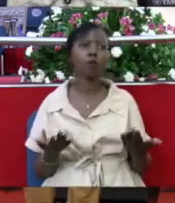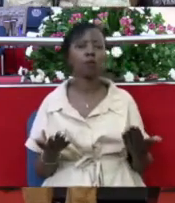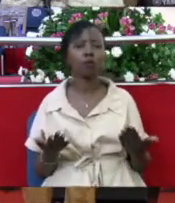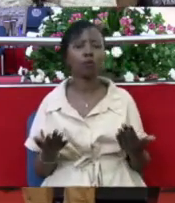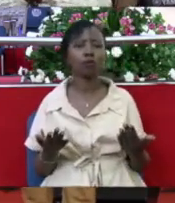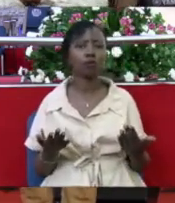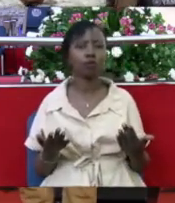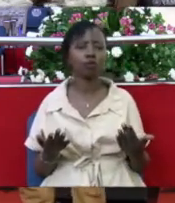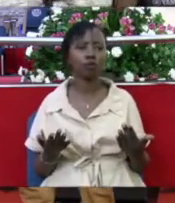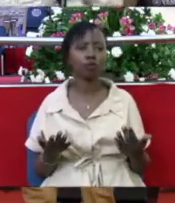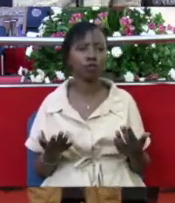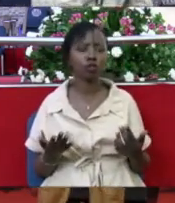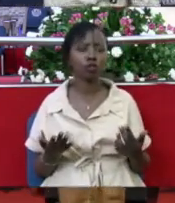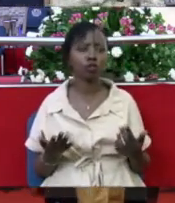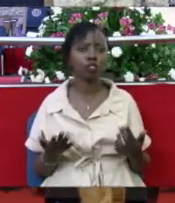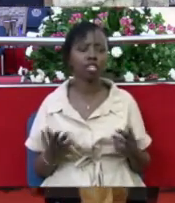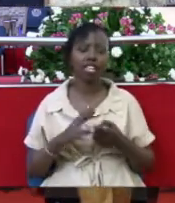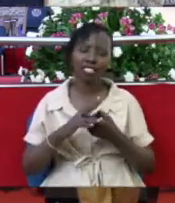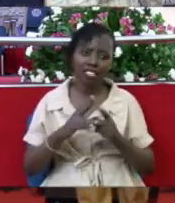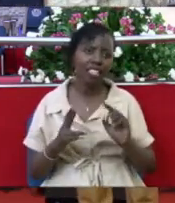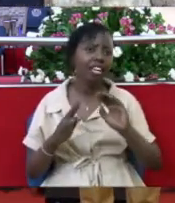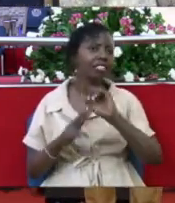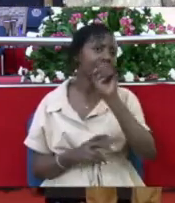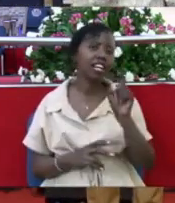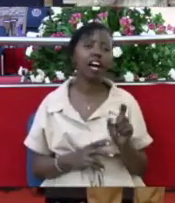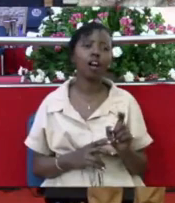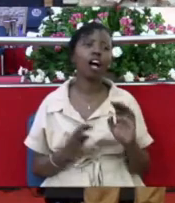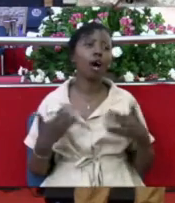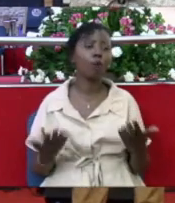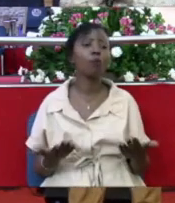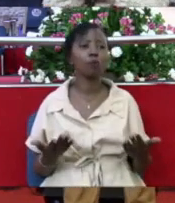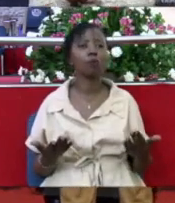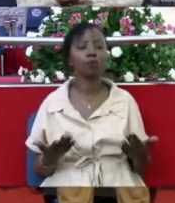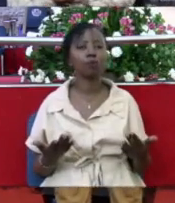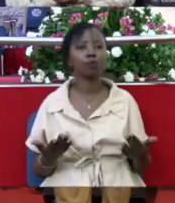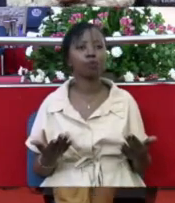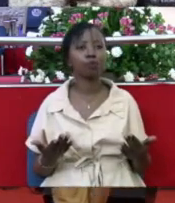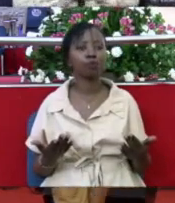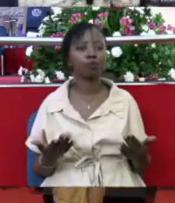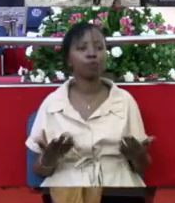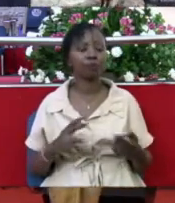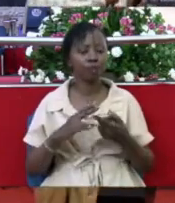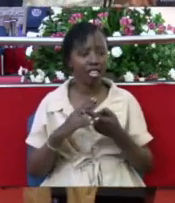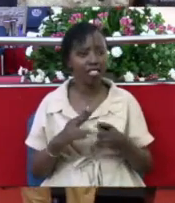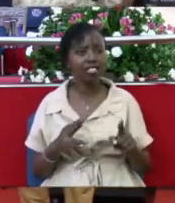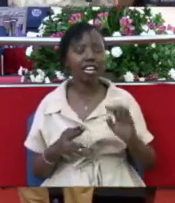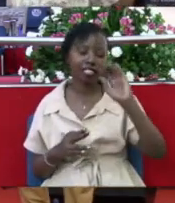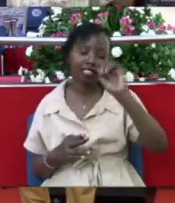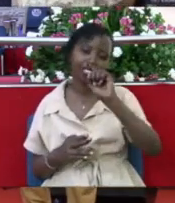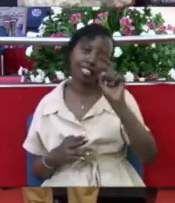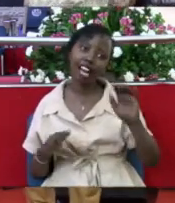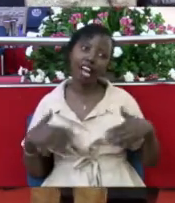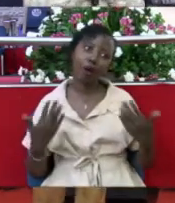And you can write it as a question in your book if you're writing. Andika swali ikiwa kama swali kitabuni mwako. How do we restart? Je,